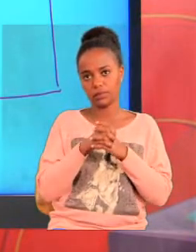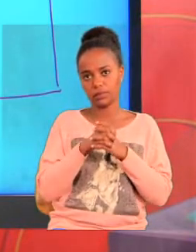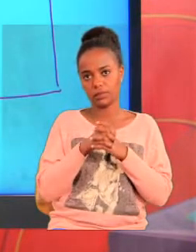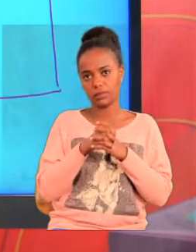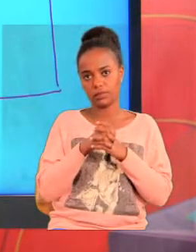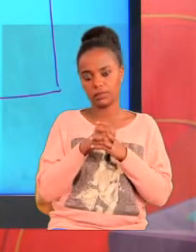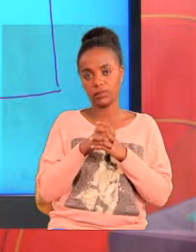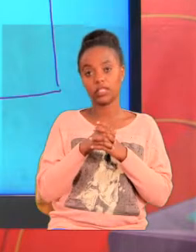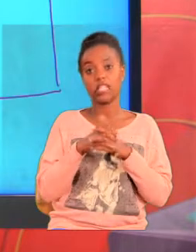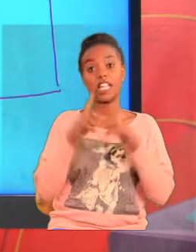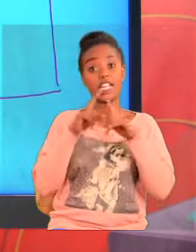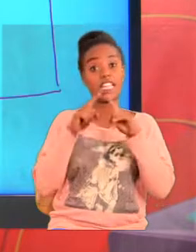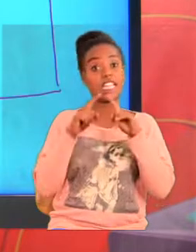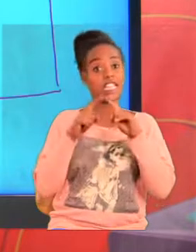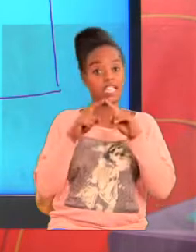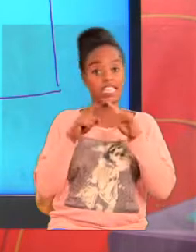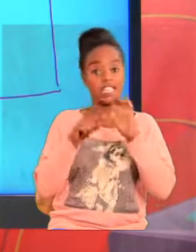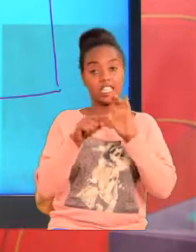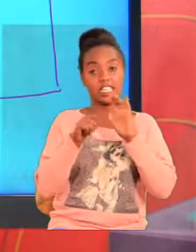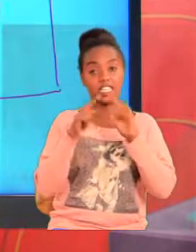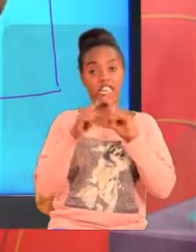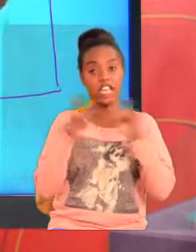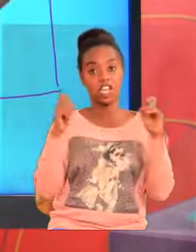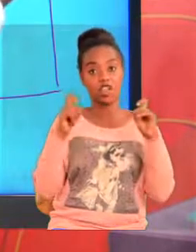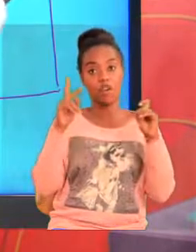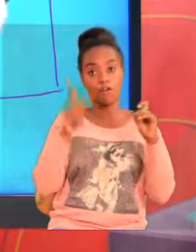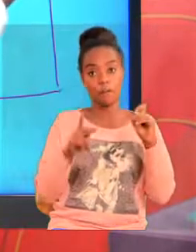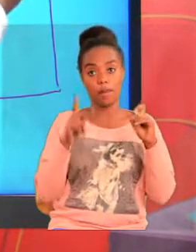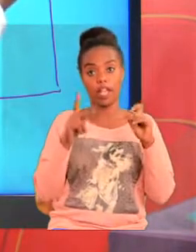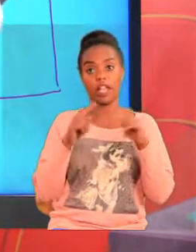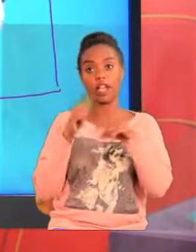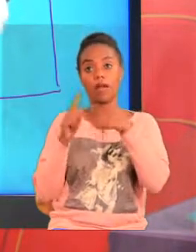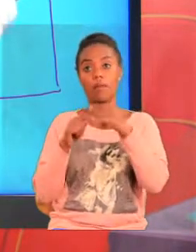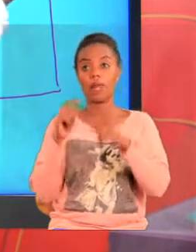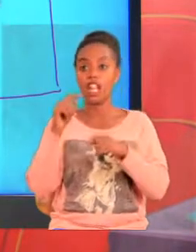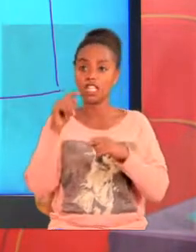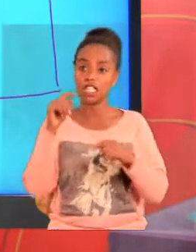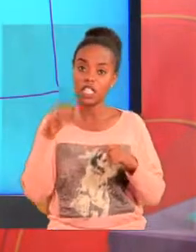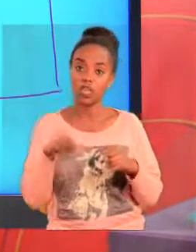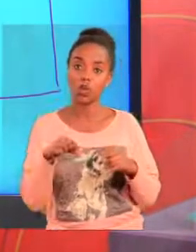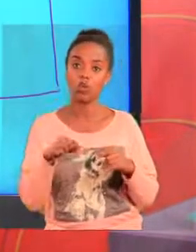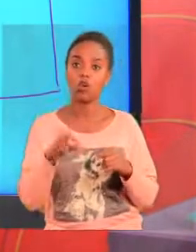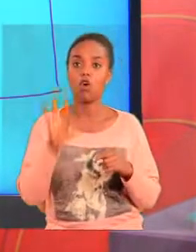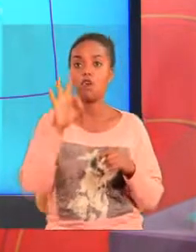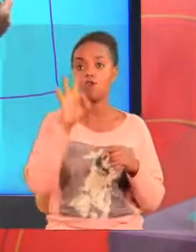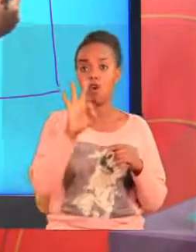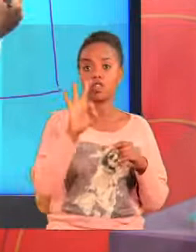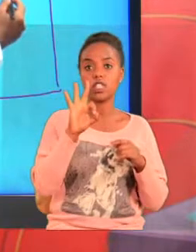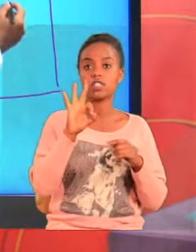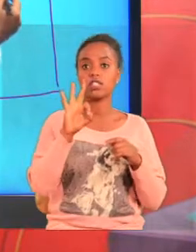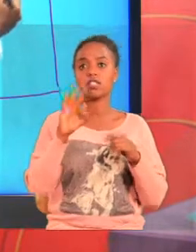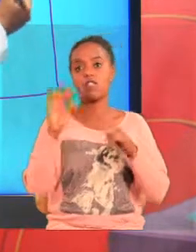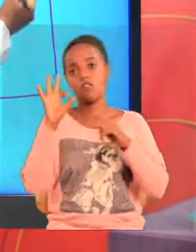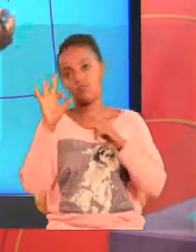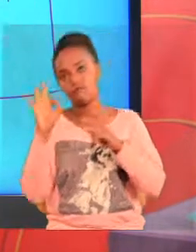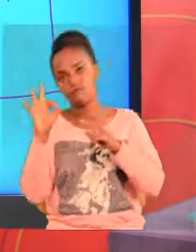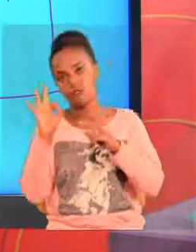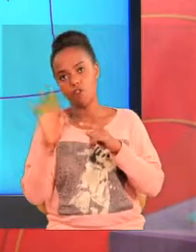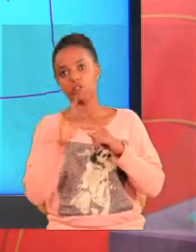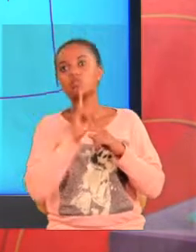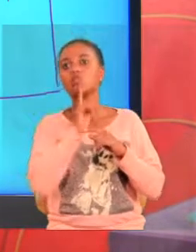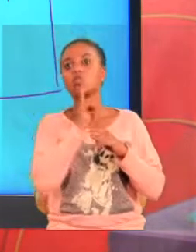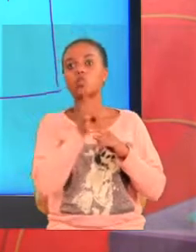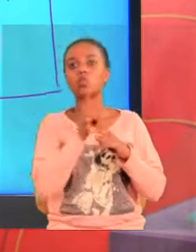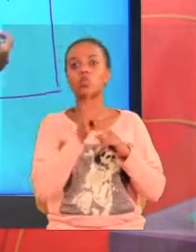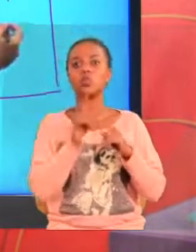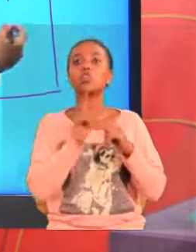Negation of P implies Q, here it is false implies true, it is true. False implies false, it is true.